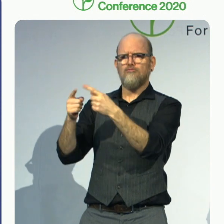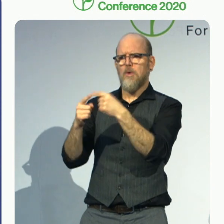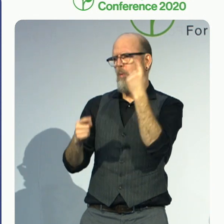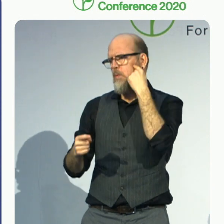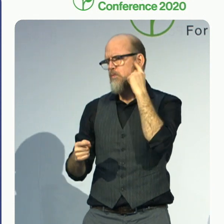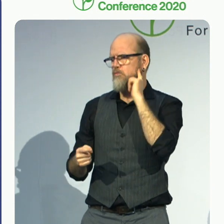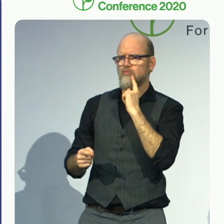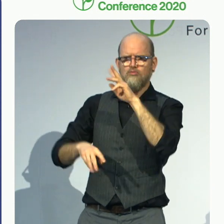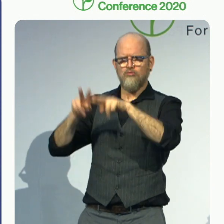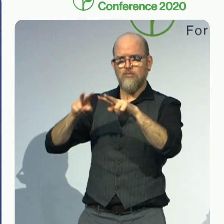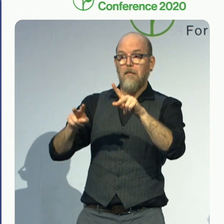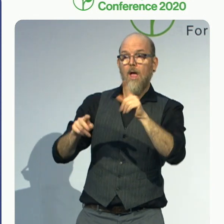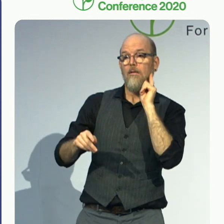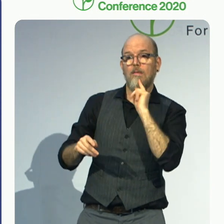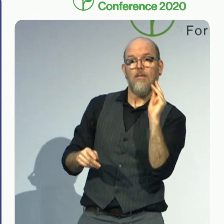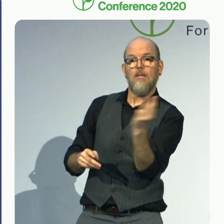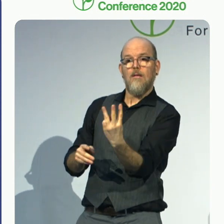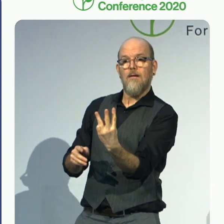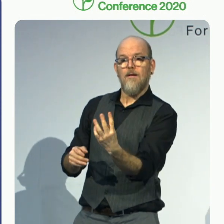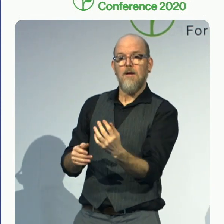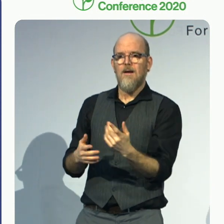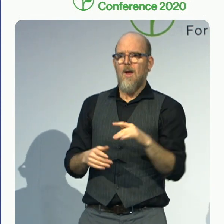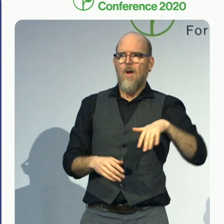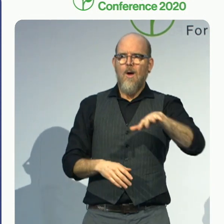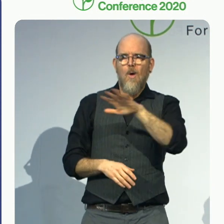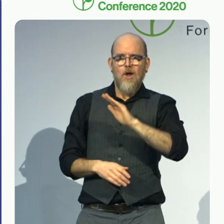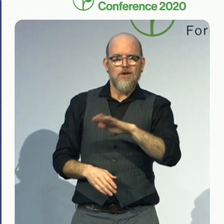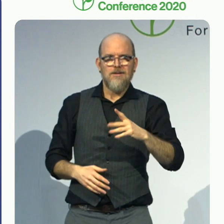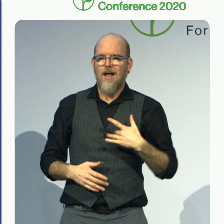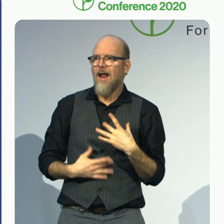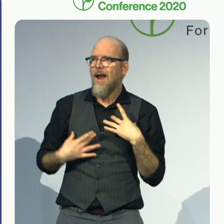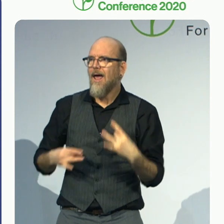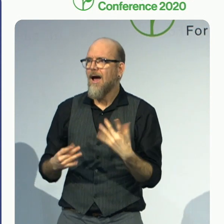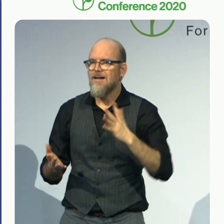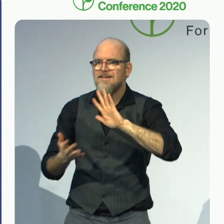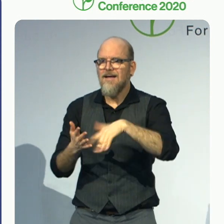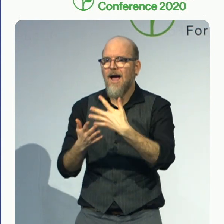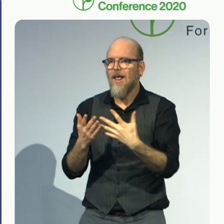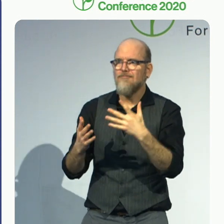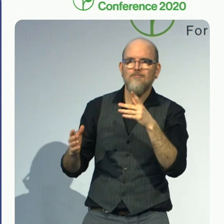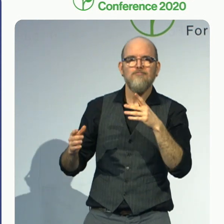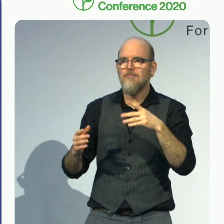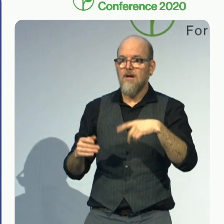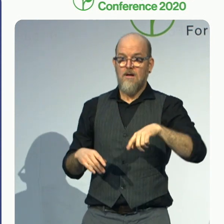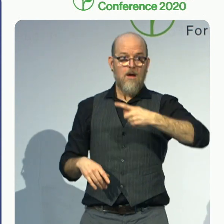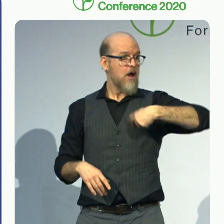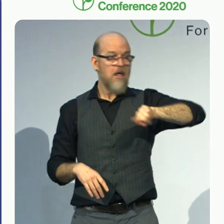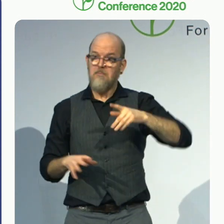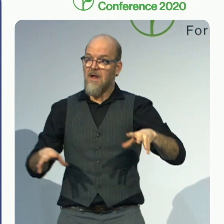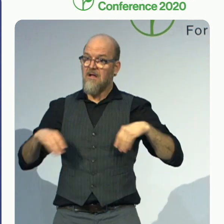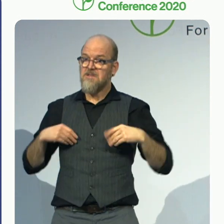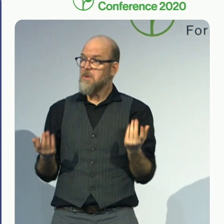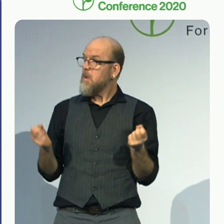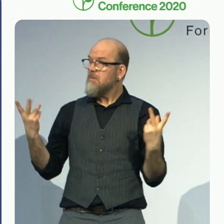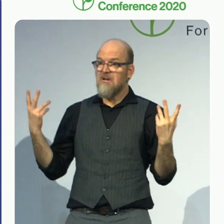children are interested in learning sign language. There's lots of acceptance and joy in the classroom. It is possible, and I think that we also